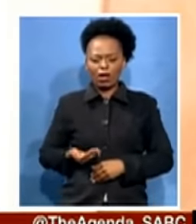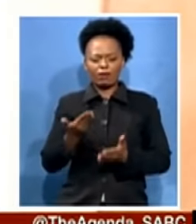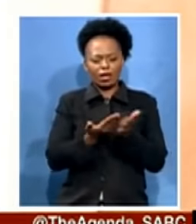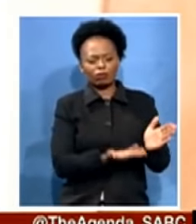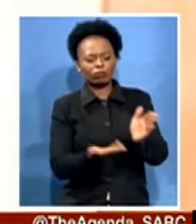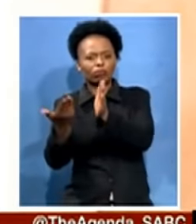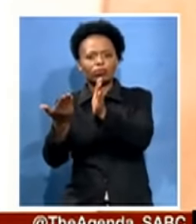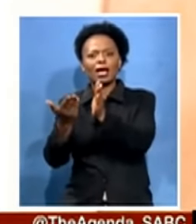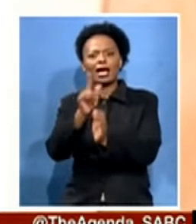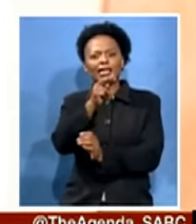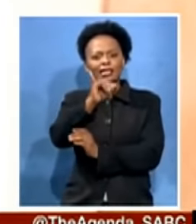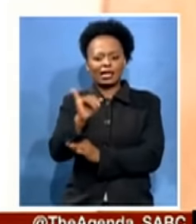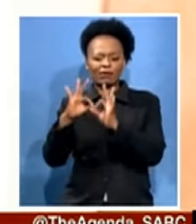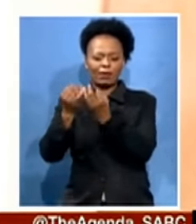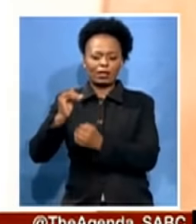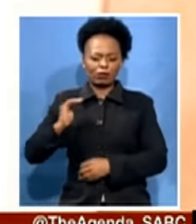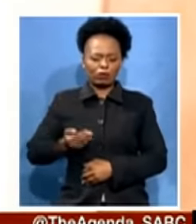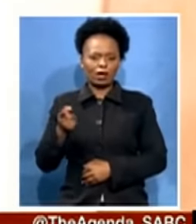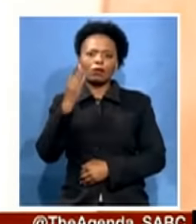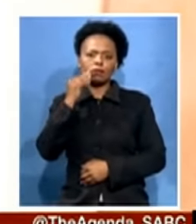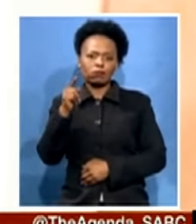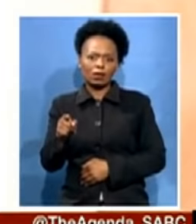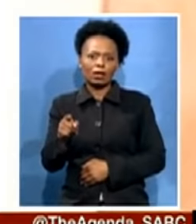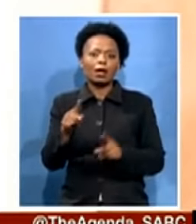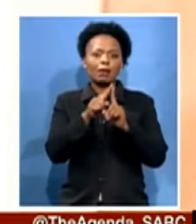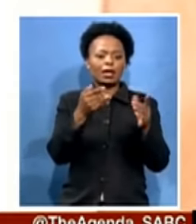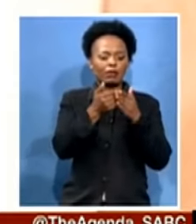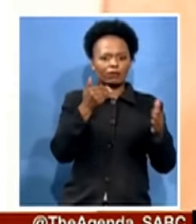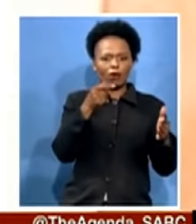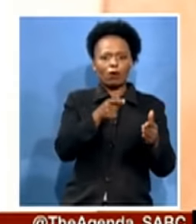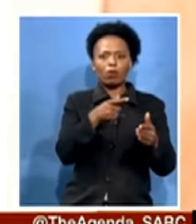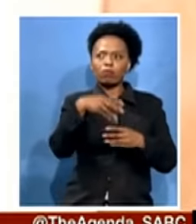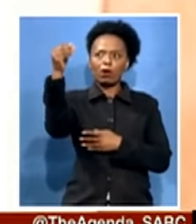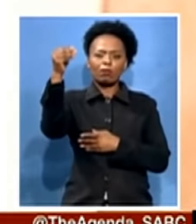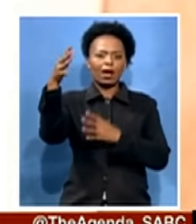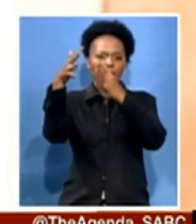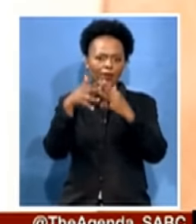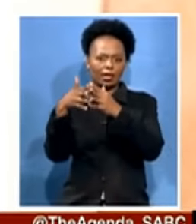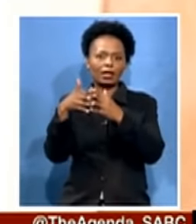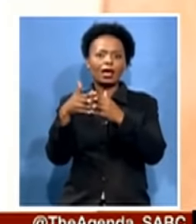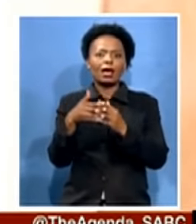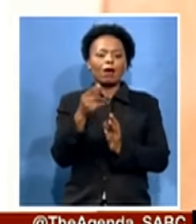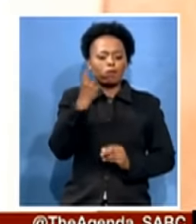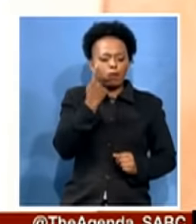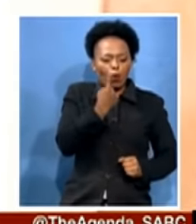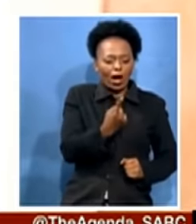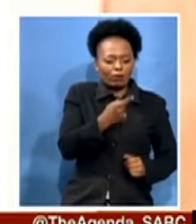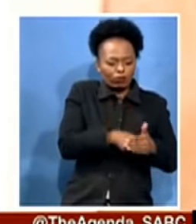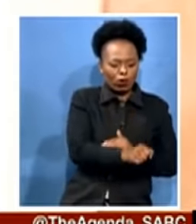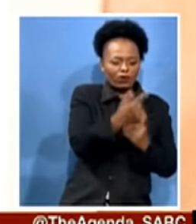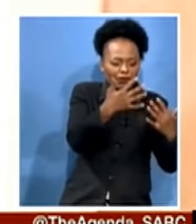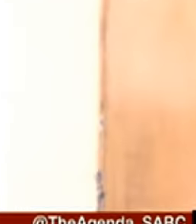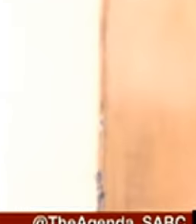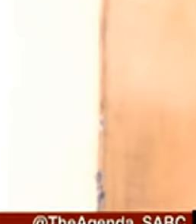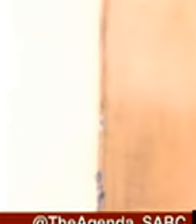they already had one child, so that is the child that they left with to go to America. And when they got there,